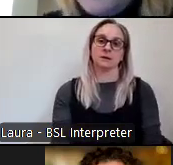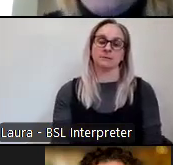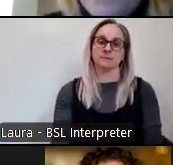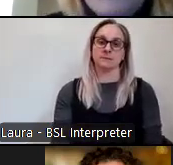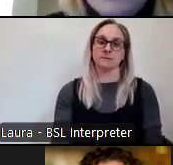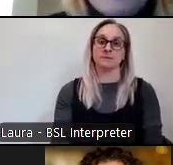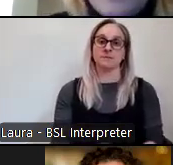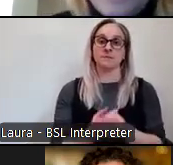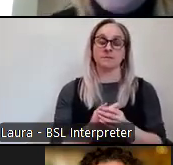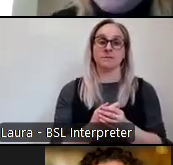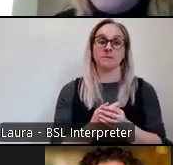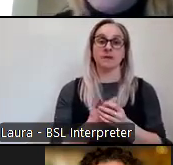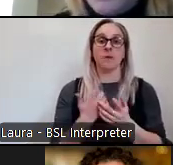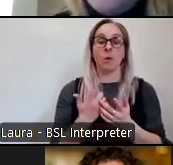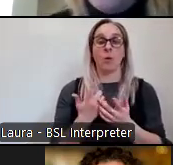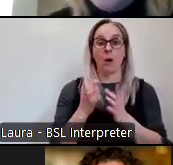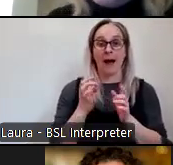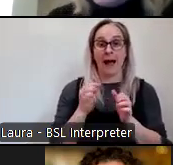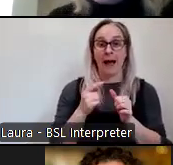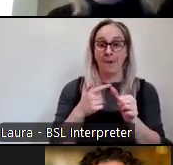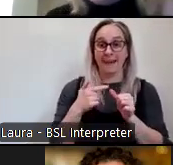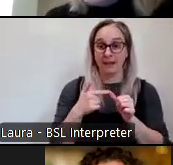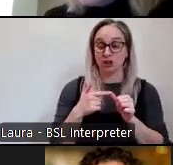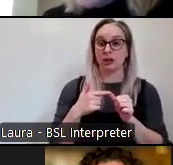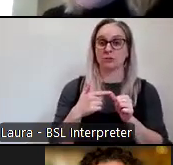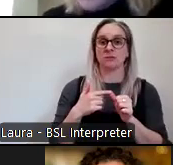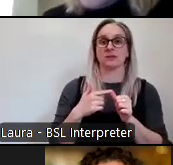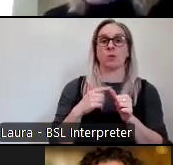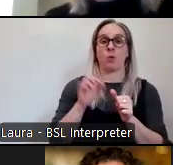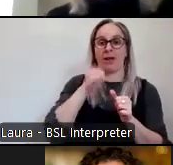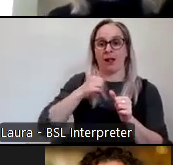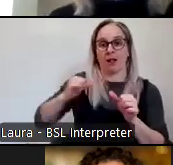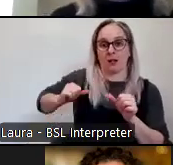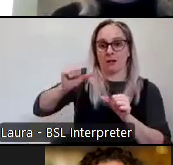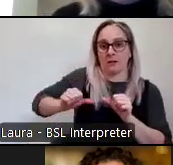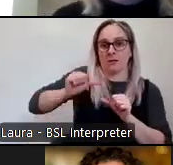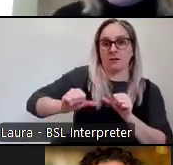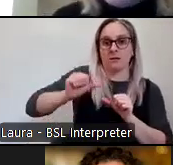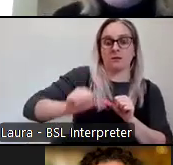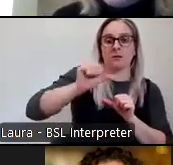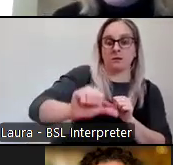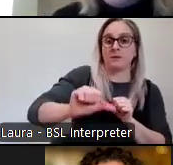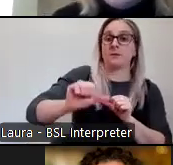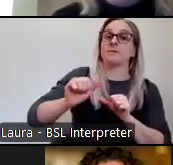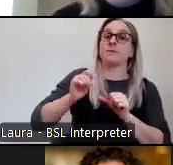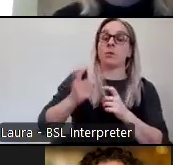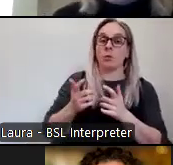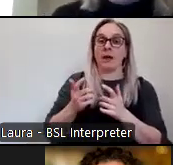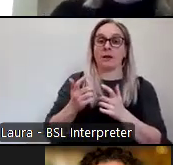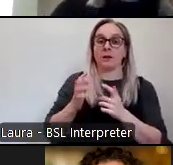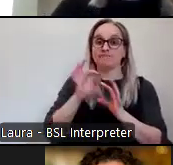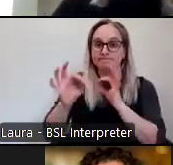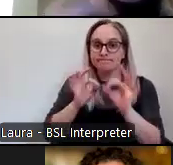So for each round of applications, we offer a different selection of fellowships which you're able to apply